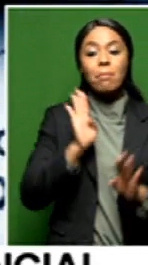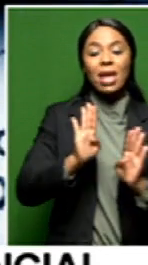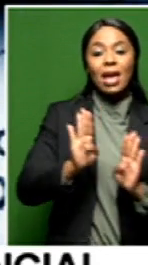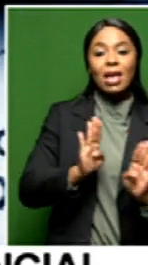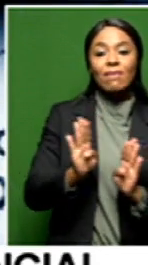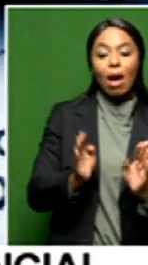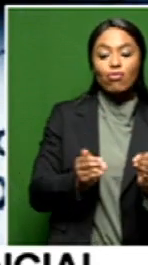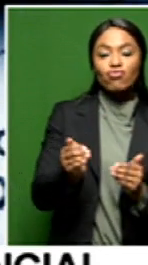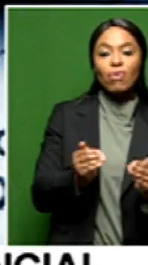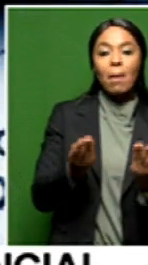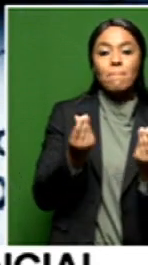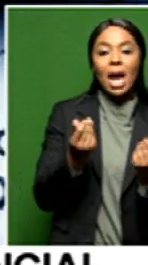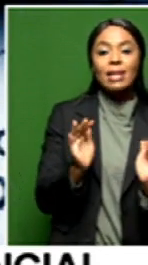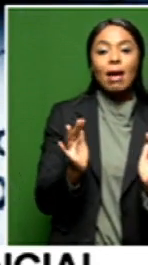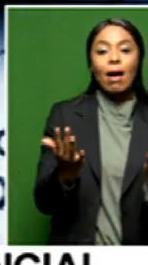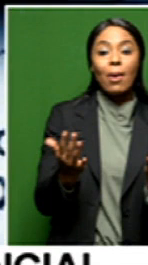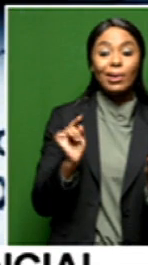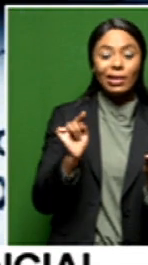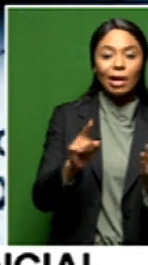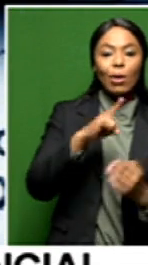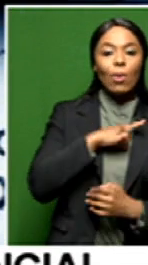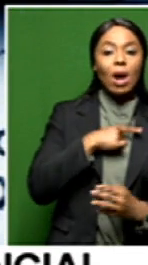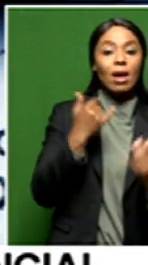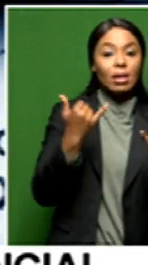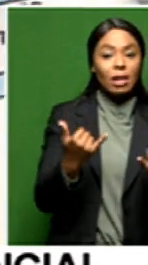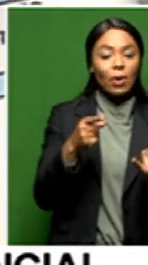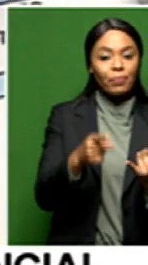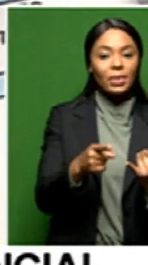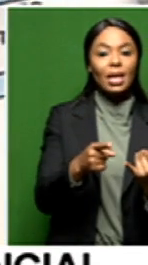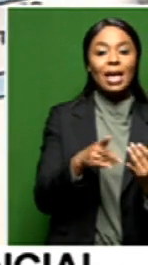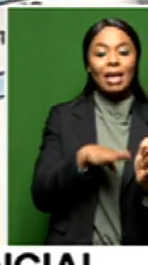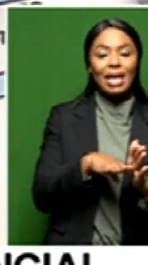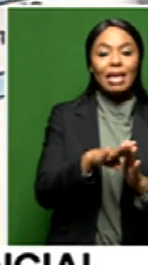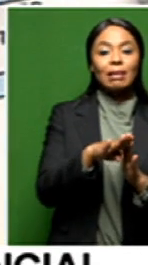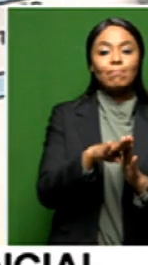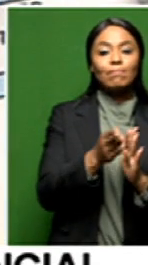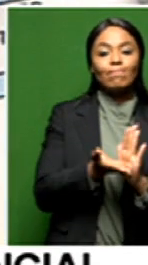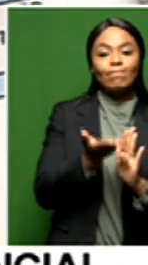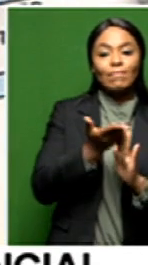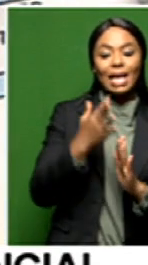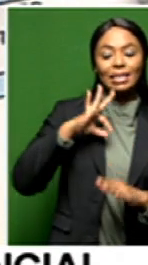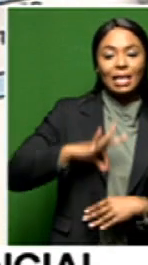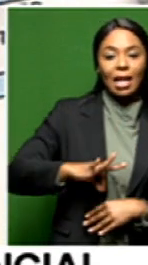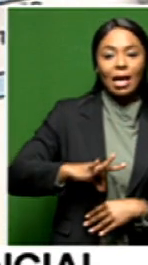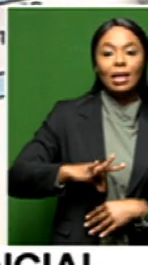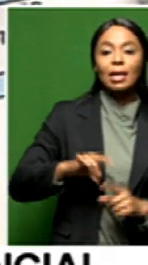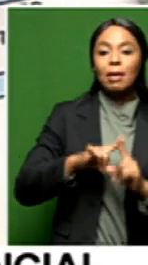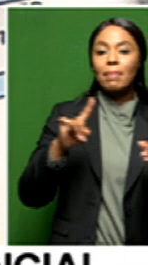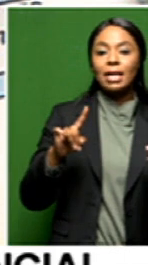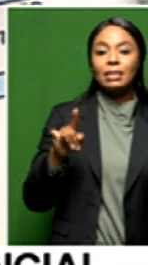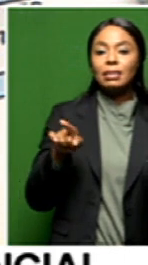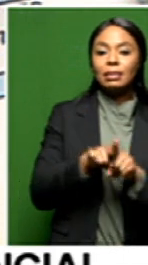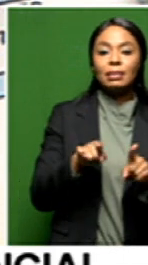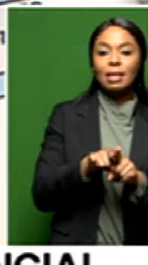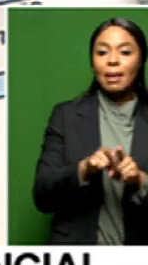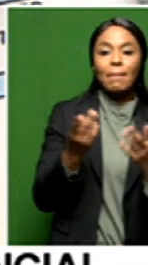around money. Because let's face it, the bonus is not always going to come. The salary increase is not always going to come. And the side hustle may not always be